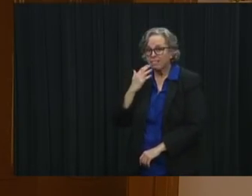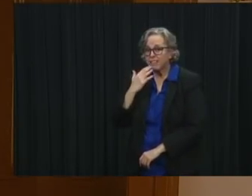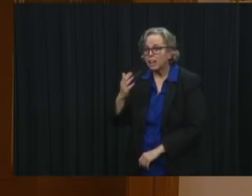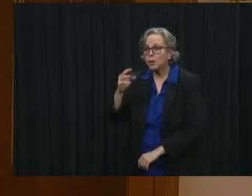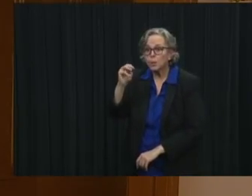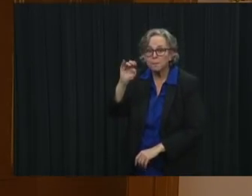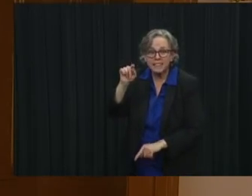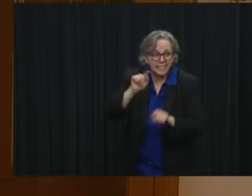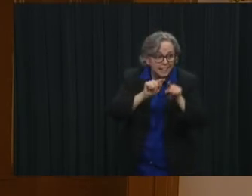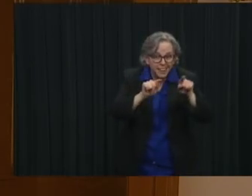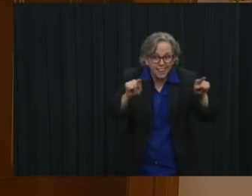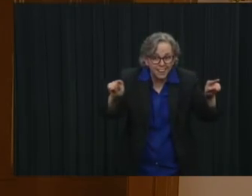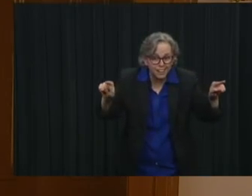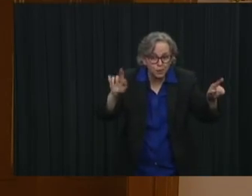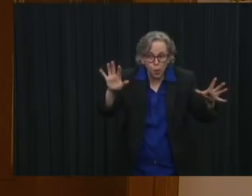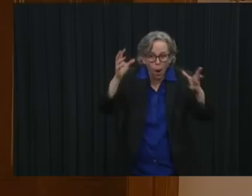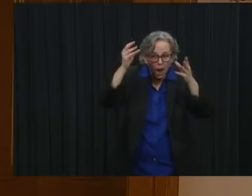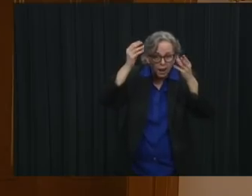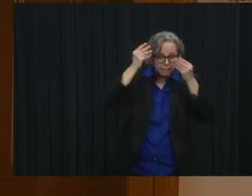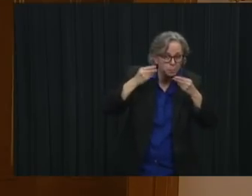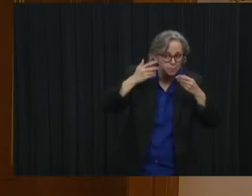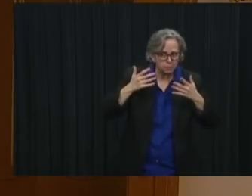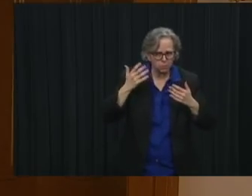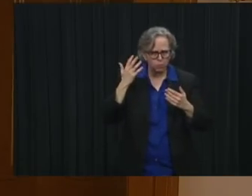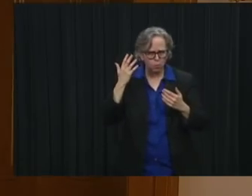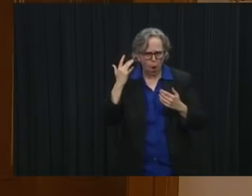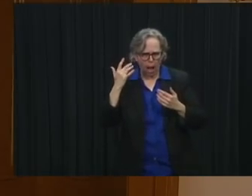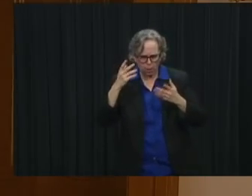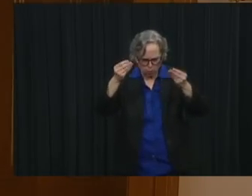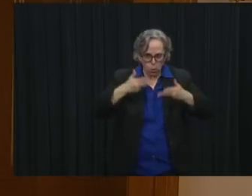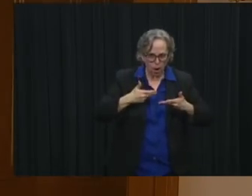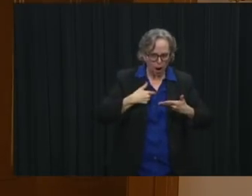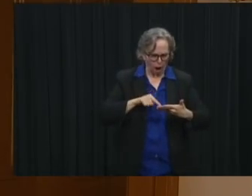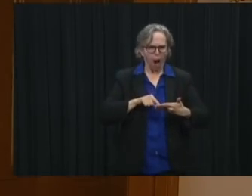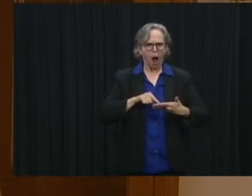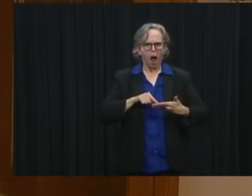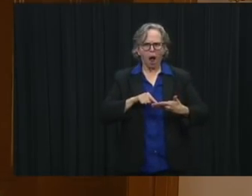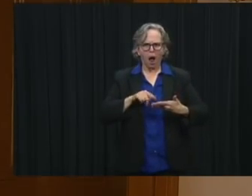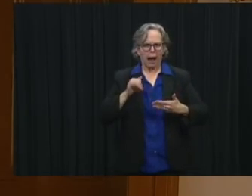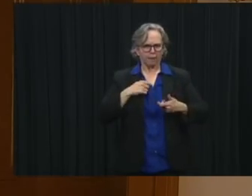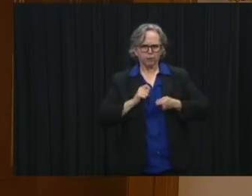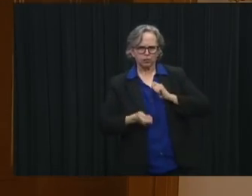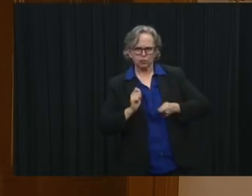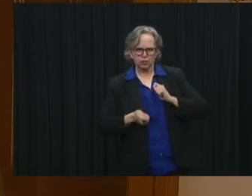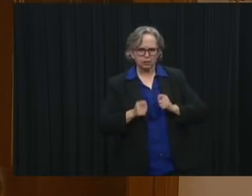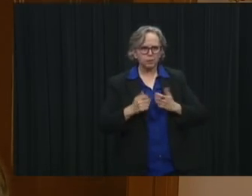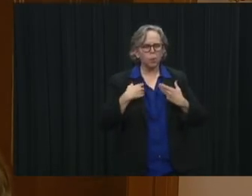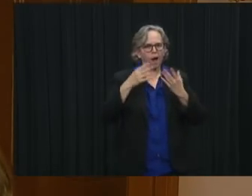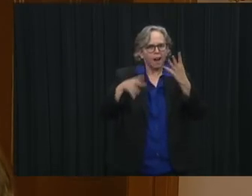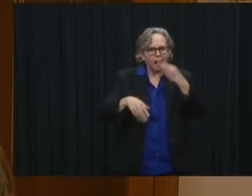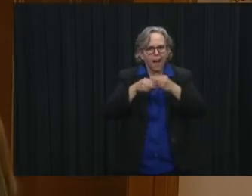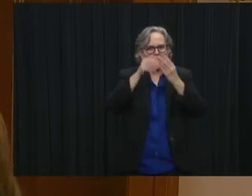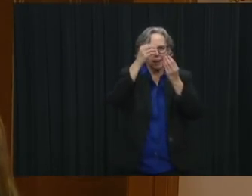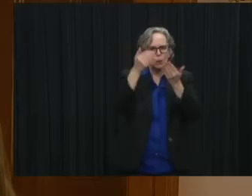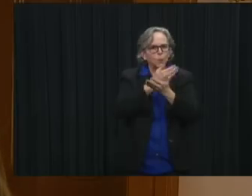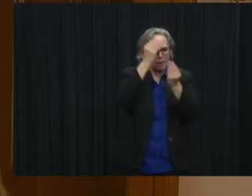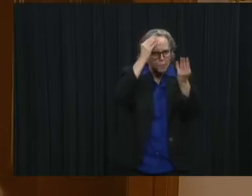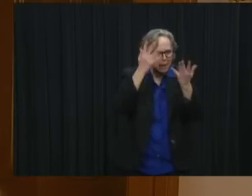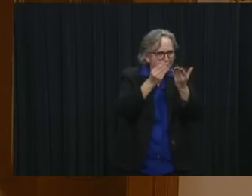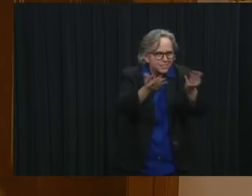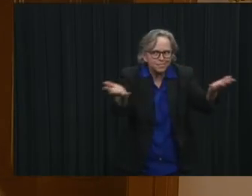It might take a day or two to get all that to you, but let's take a look. Let's go back to the first graph, if you might, of what we